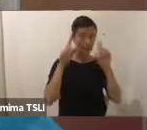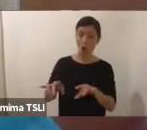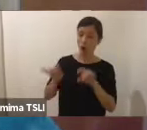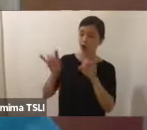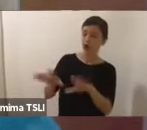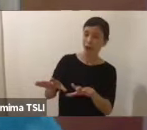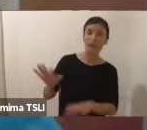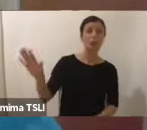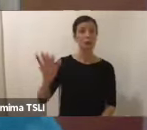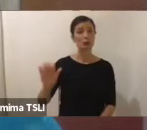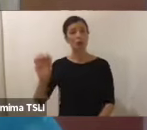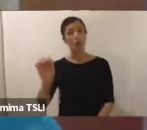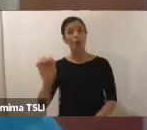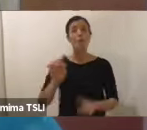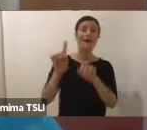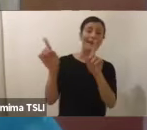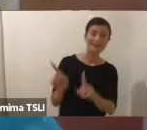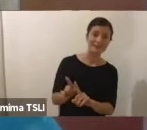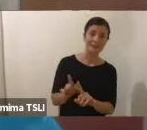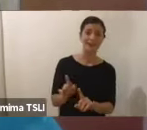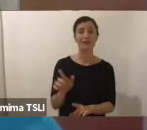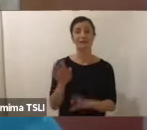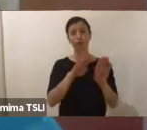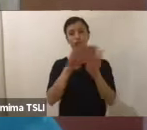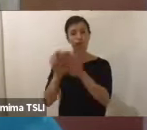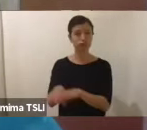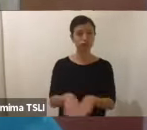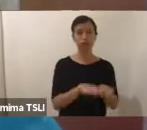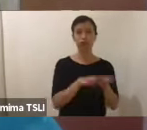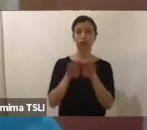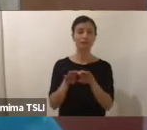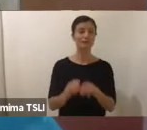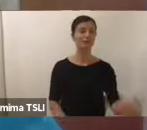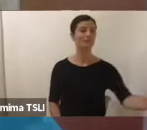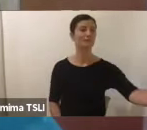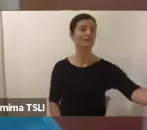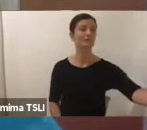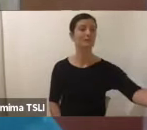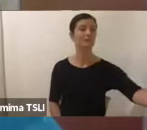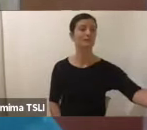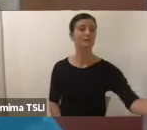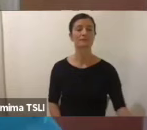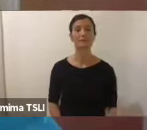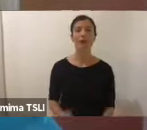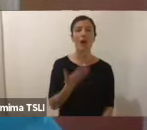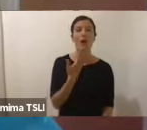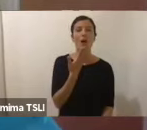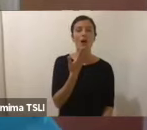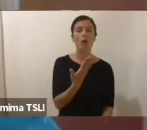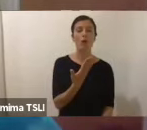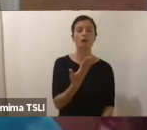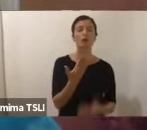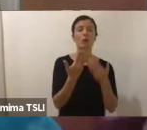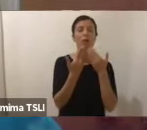and i just want to say a big thank you to each and every one of you this